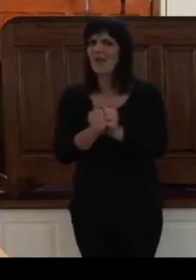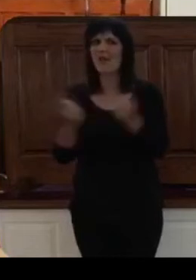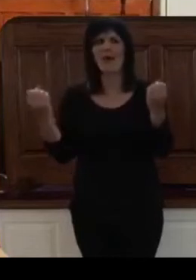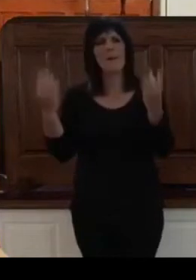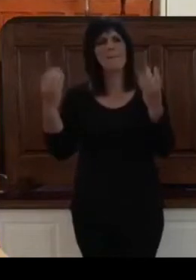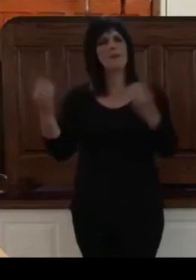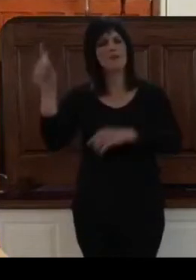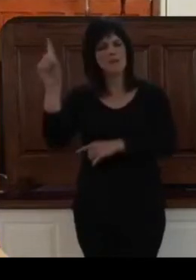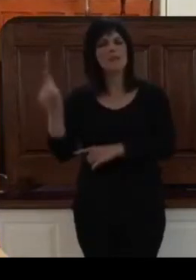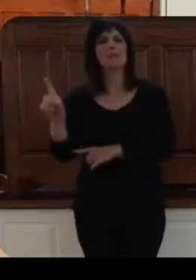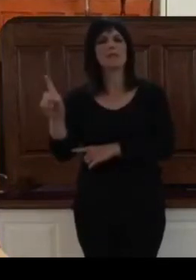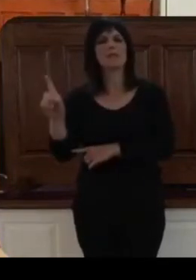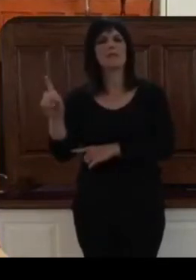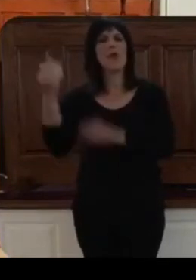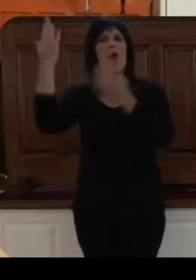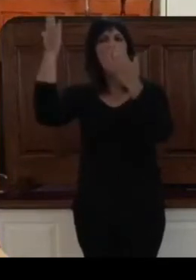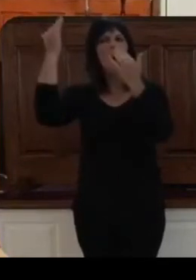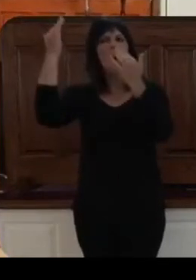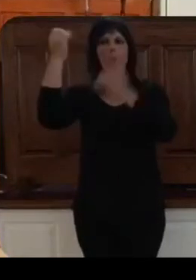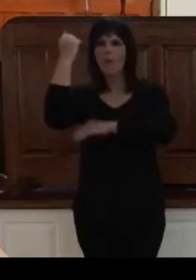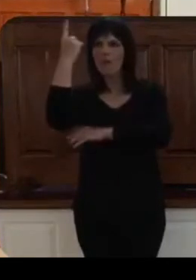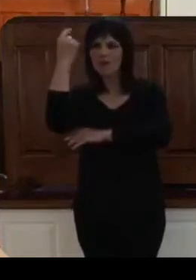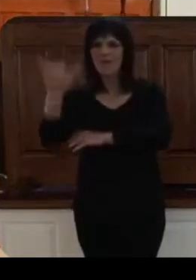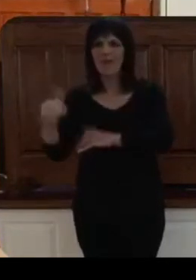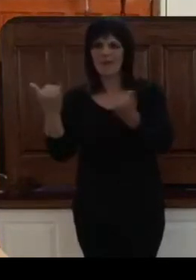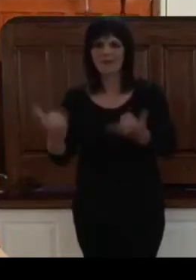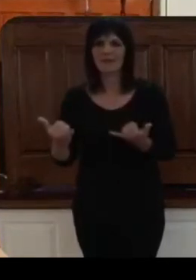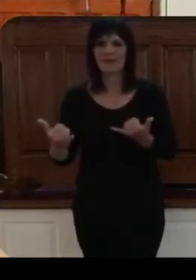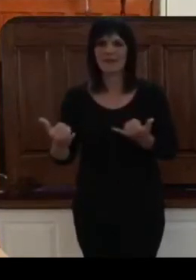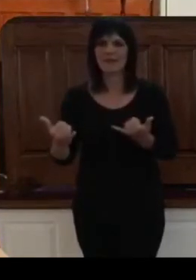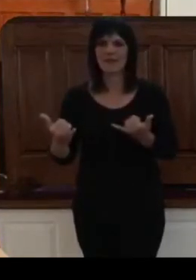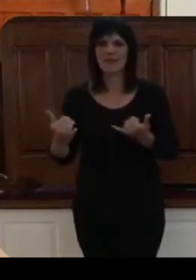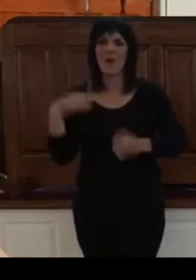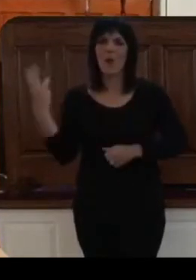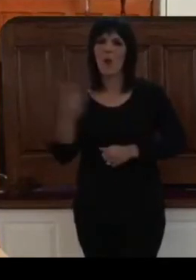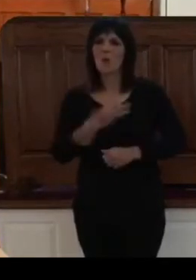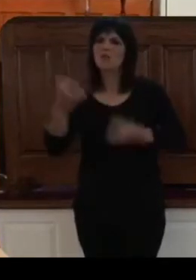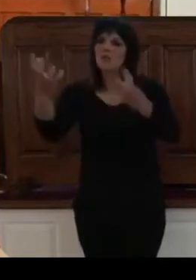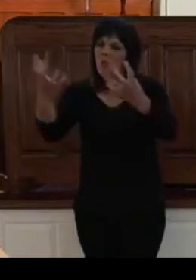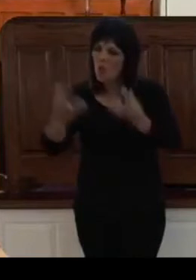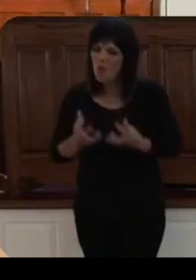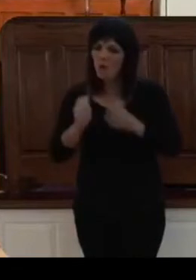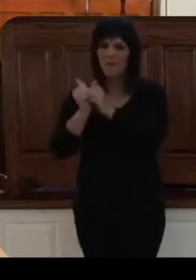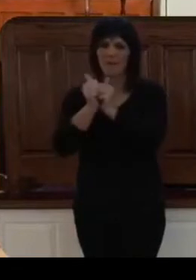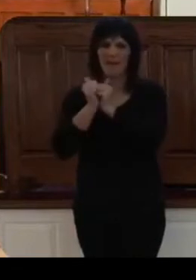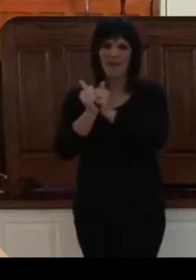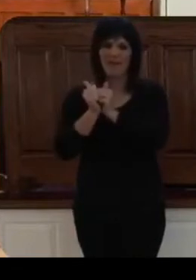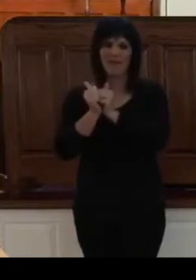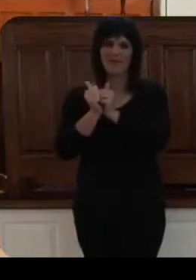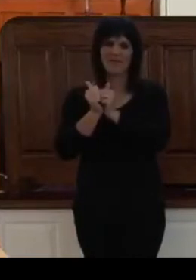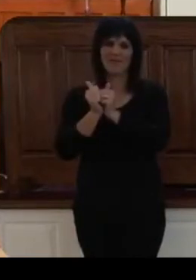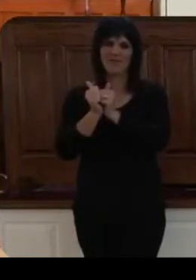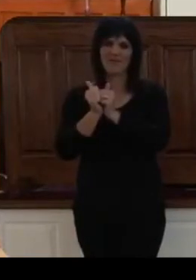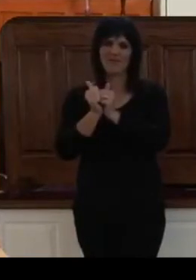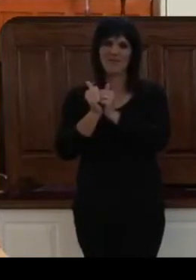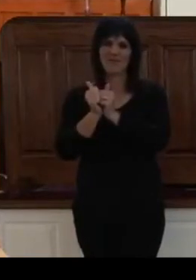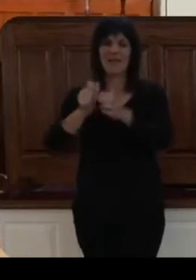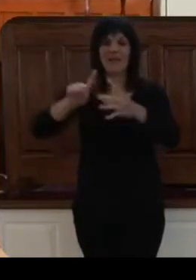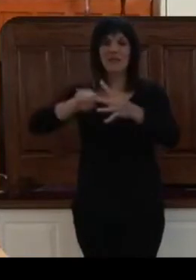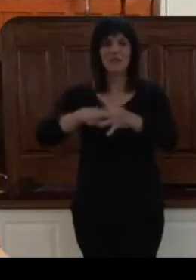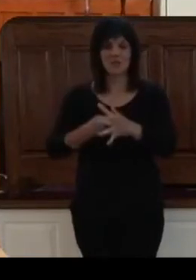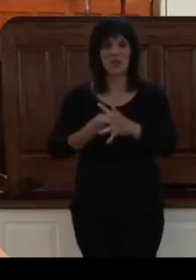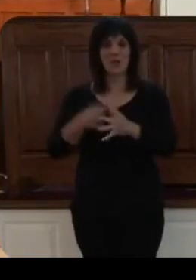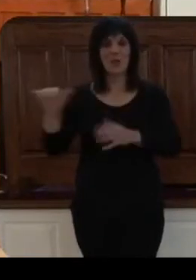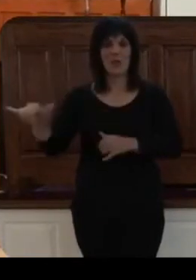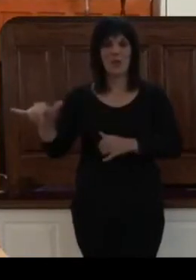to be. And I hope we'll get that picture today. We should desire to be together, All right? We should desire to be together. So let's start with that.